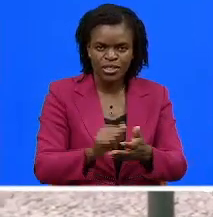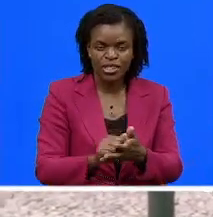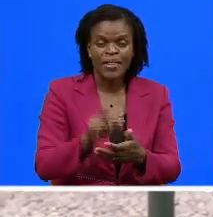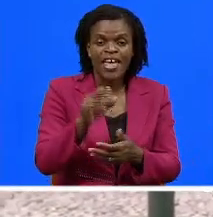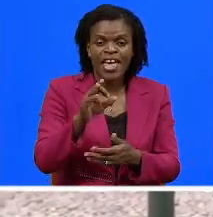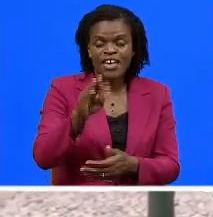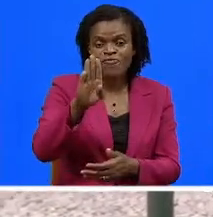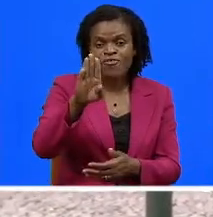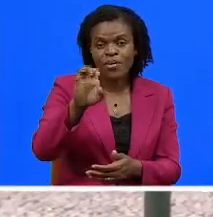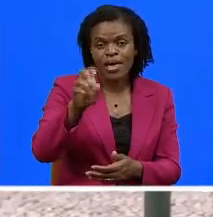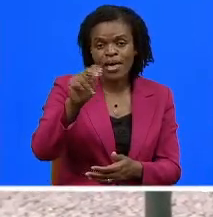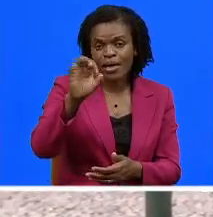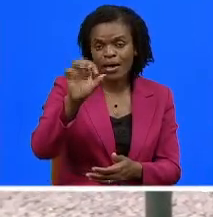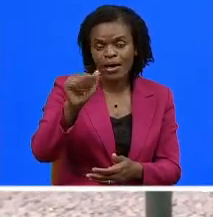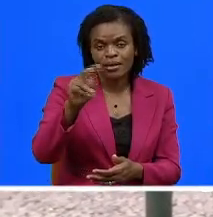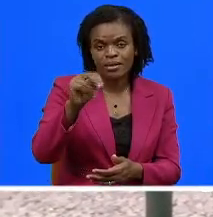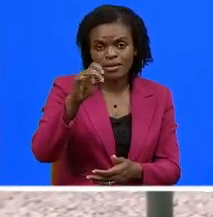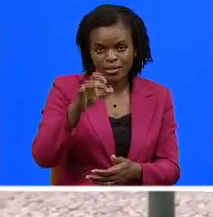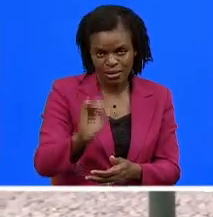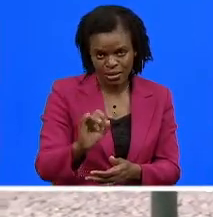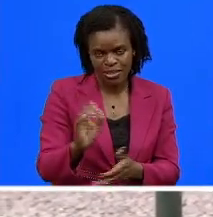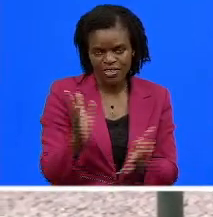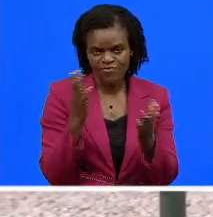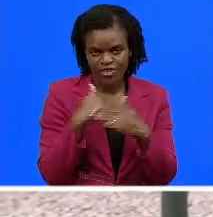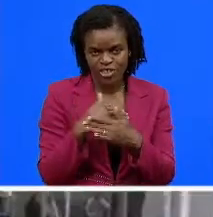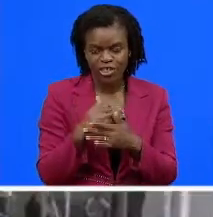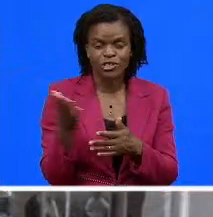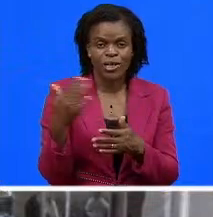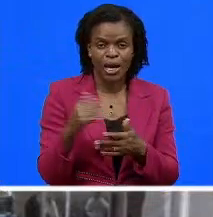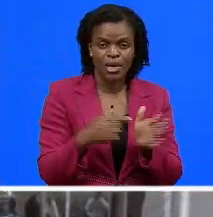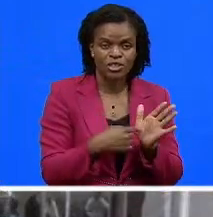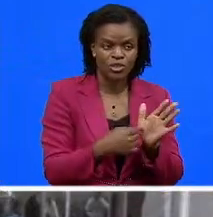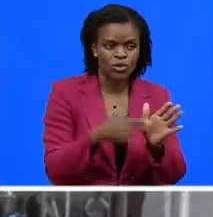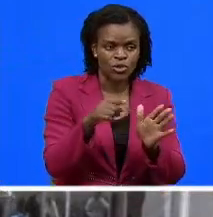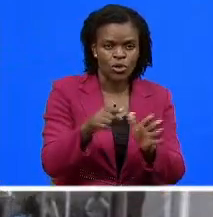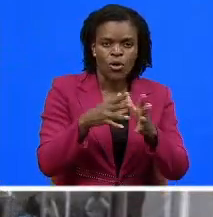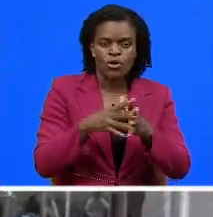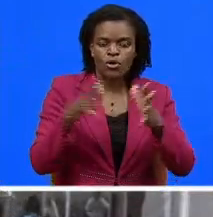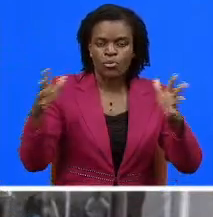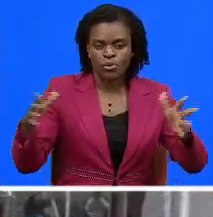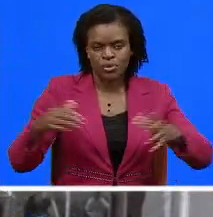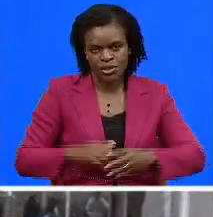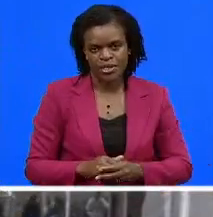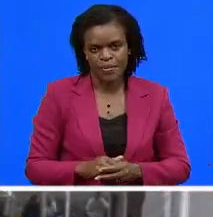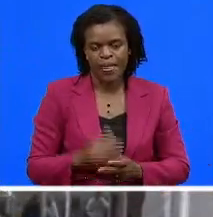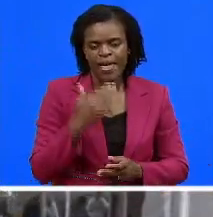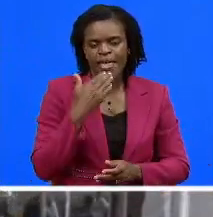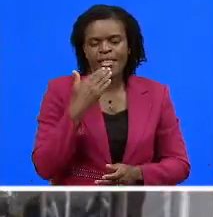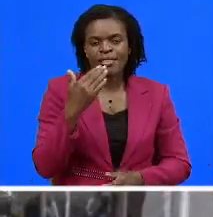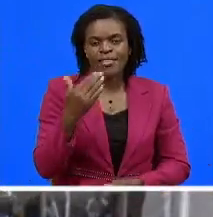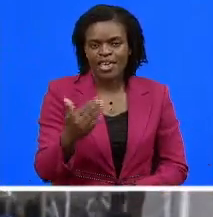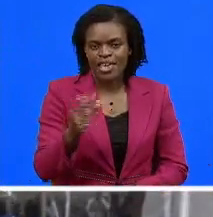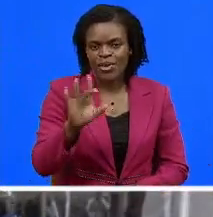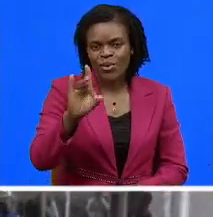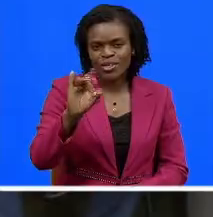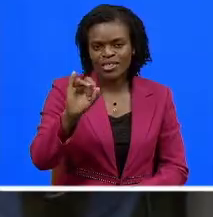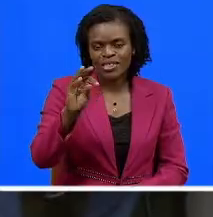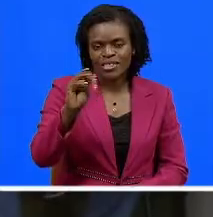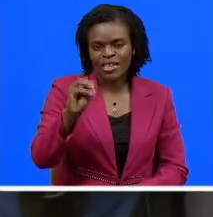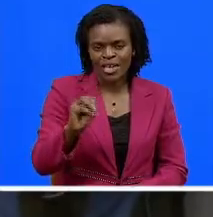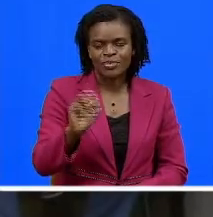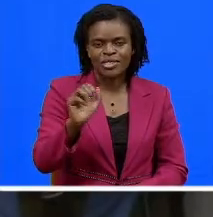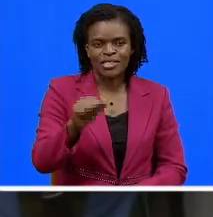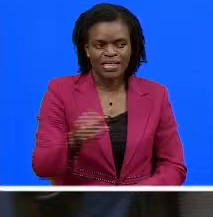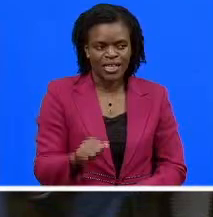I definitely will be coming back to show you more. Taboka Kimsbanda atiriko makamo yokuno ku